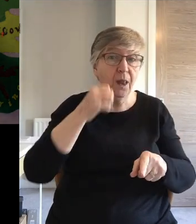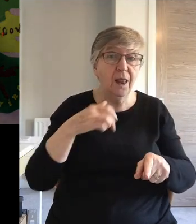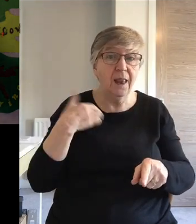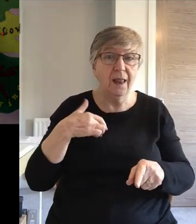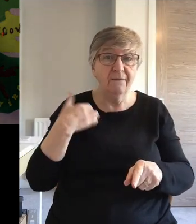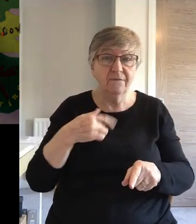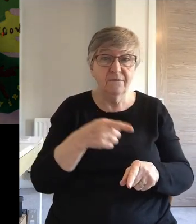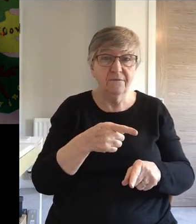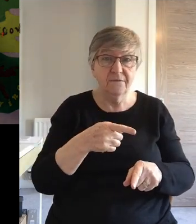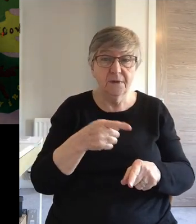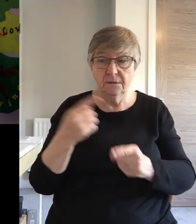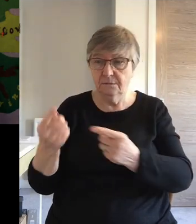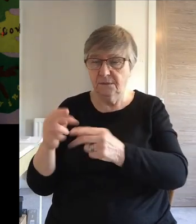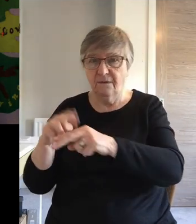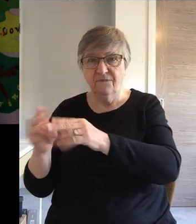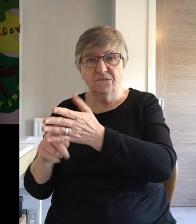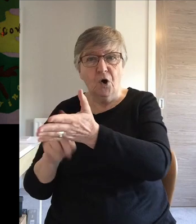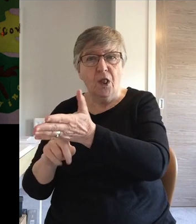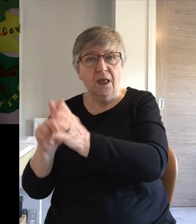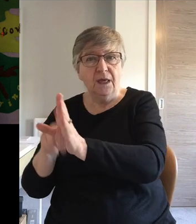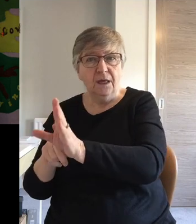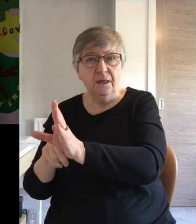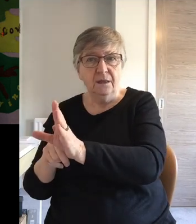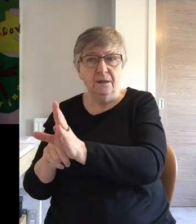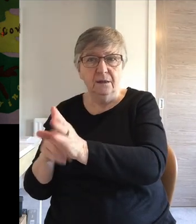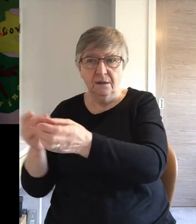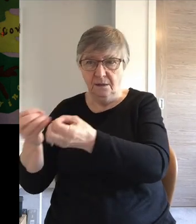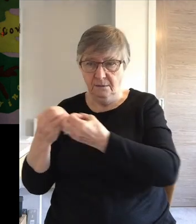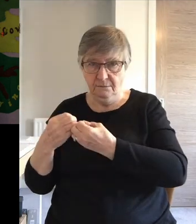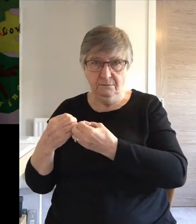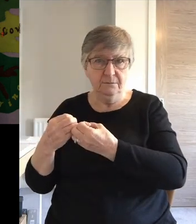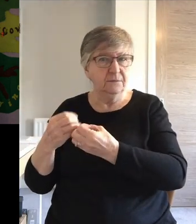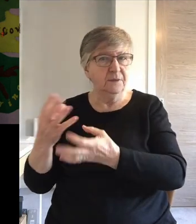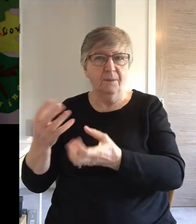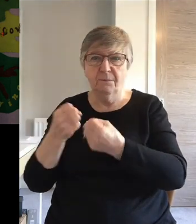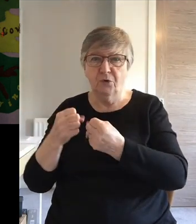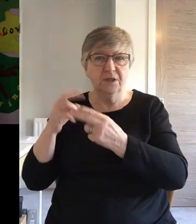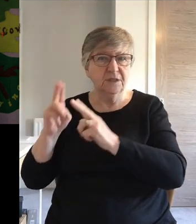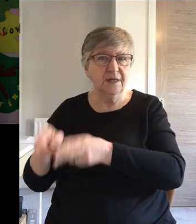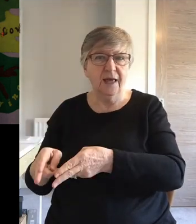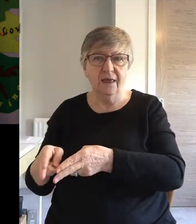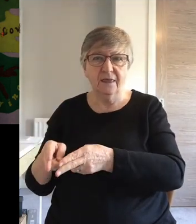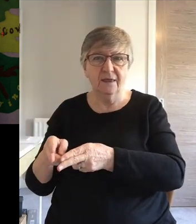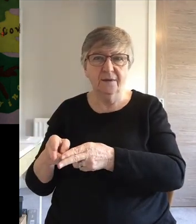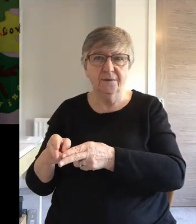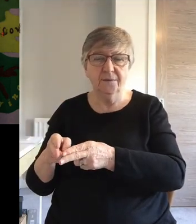live. Whereas folly, verse 18, brings death.